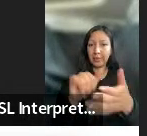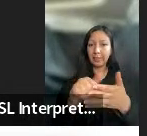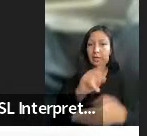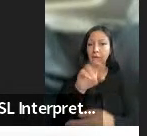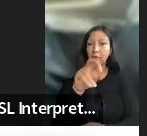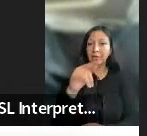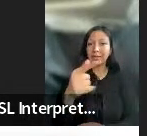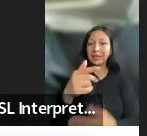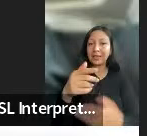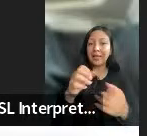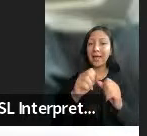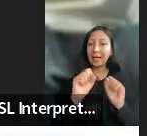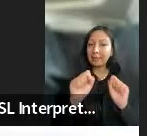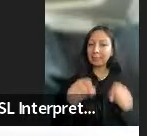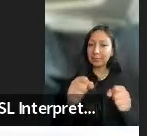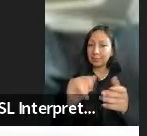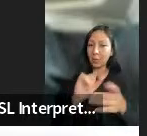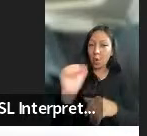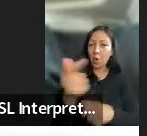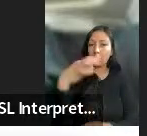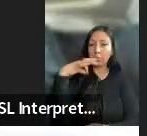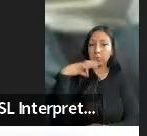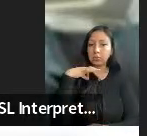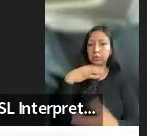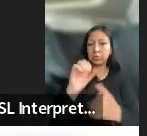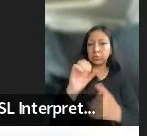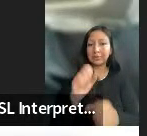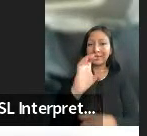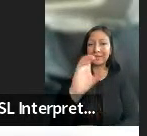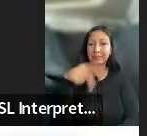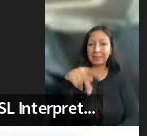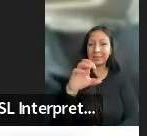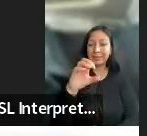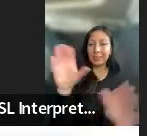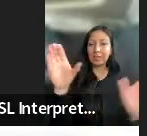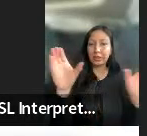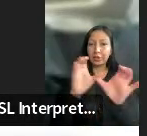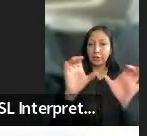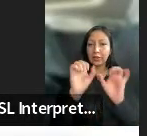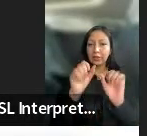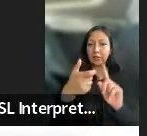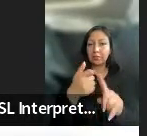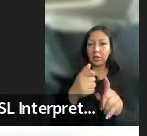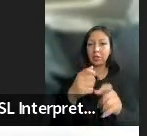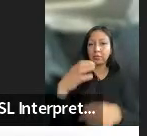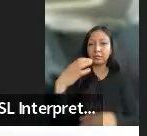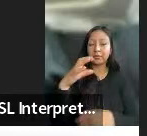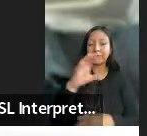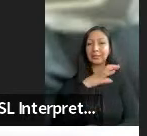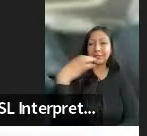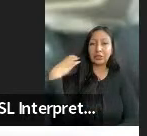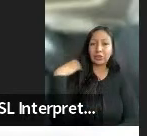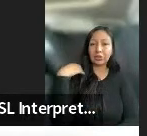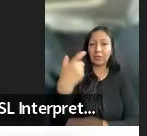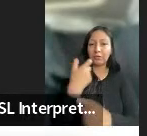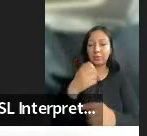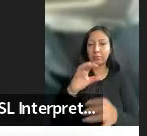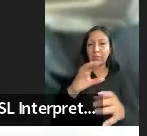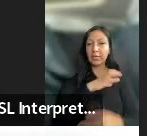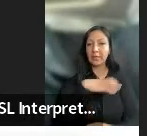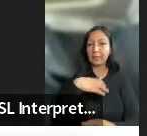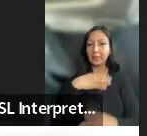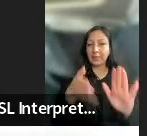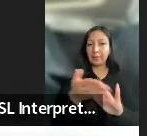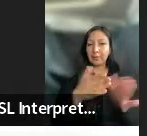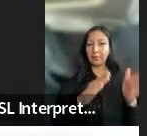all applicants are required to obtain a CPC certification, a certification from the chair of the City Planning Commission, that they follow the